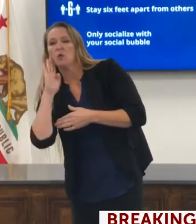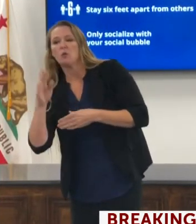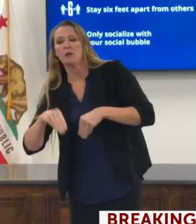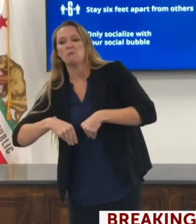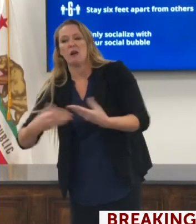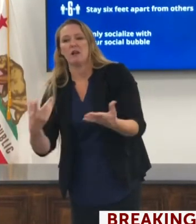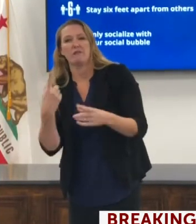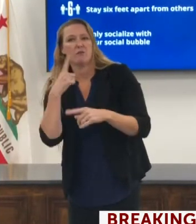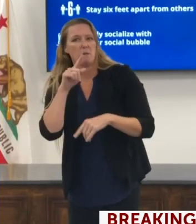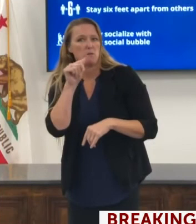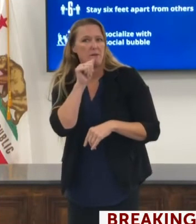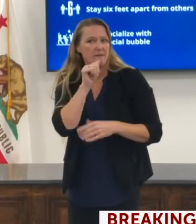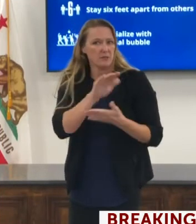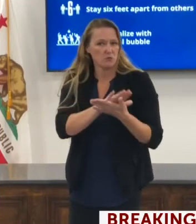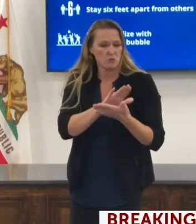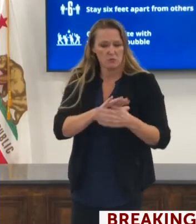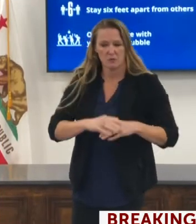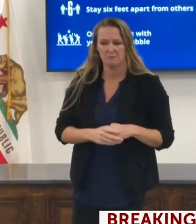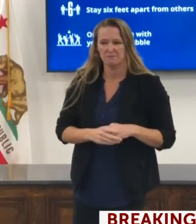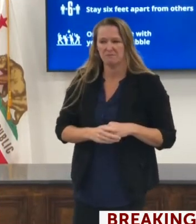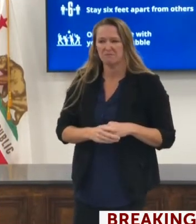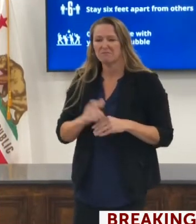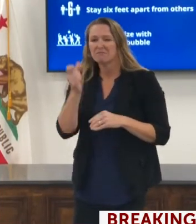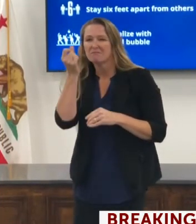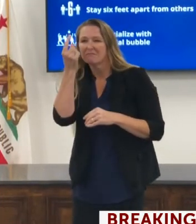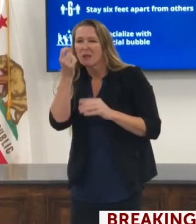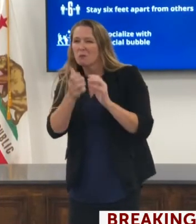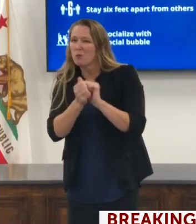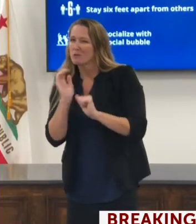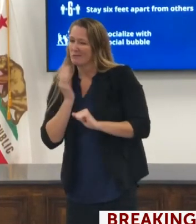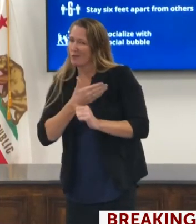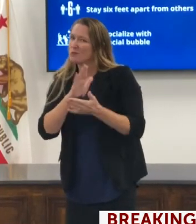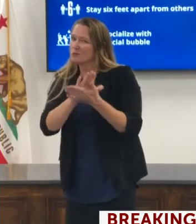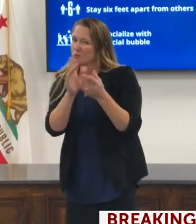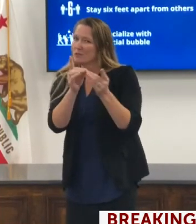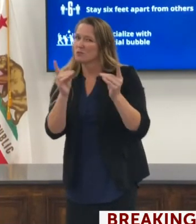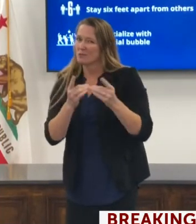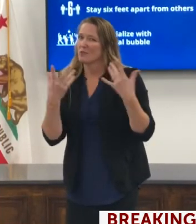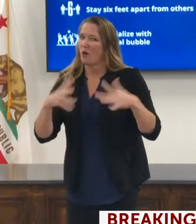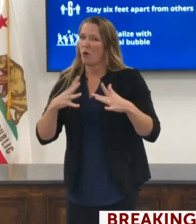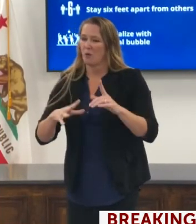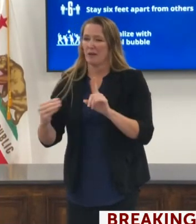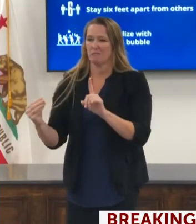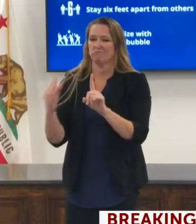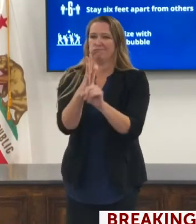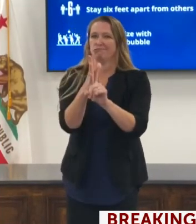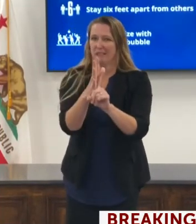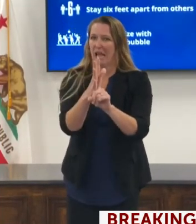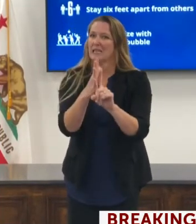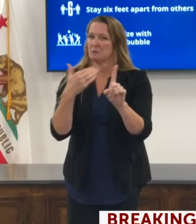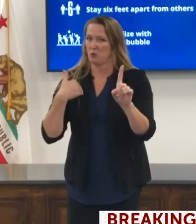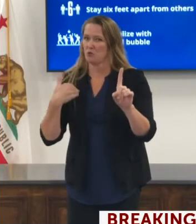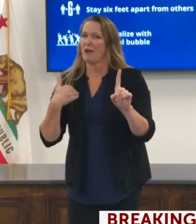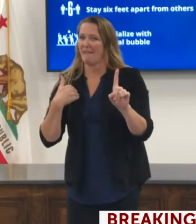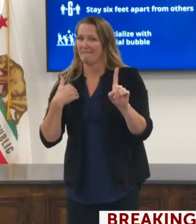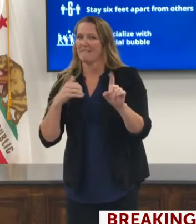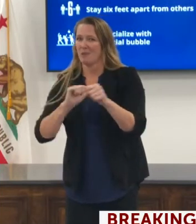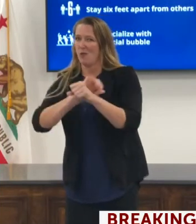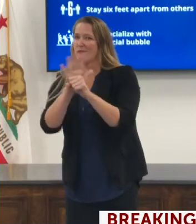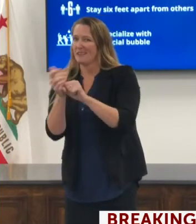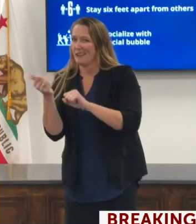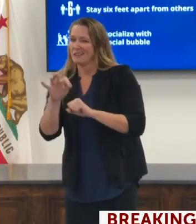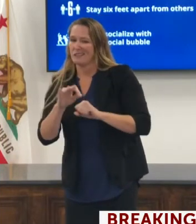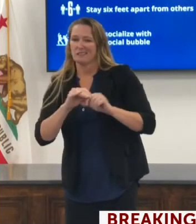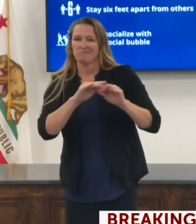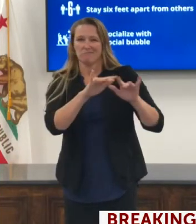have experienced some type of COVID-19 exposure, and I want to compliment our employees throughout the county